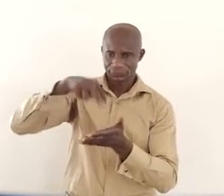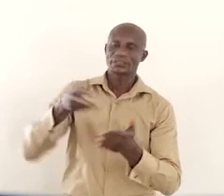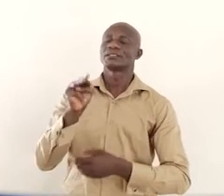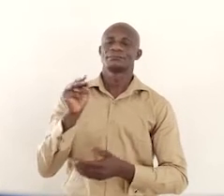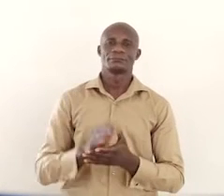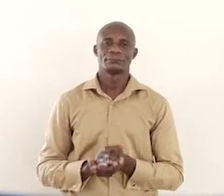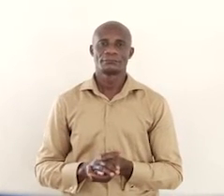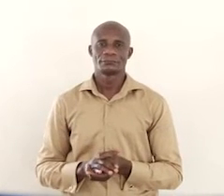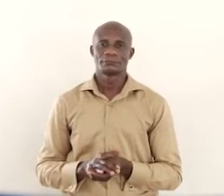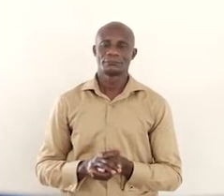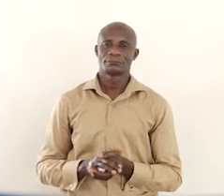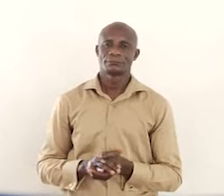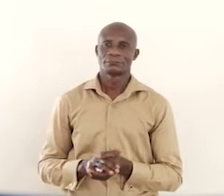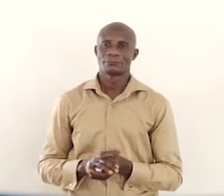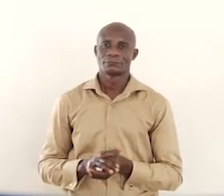the passage.